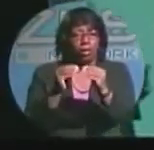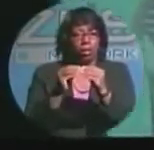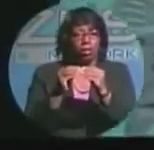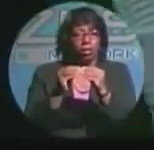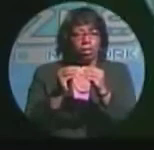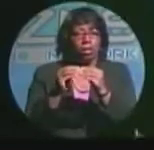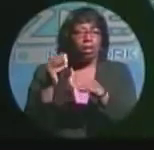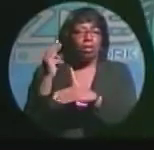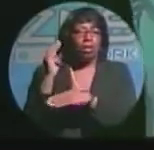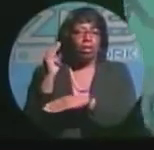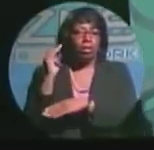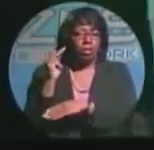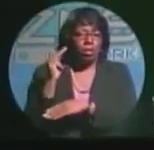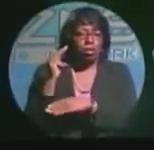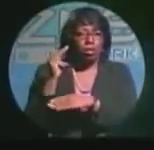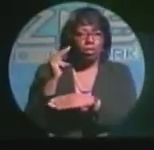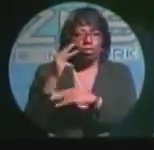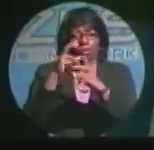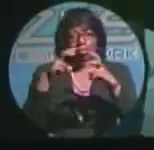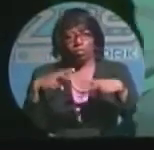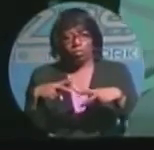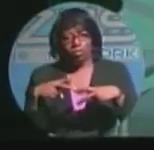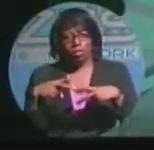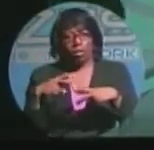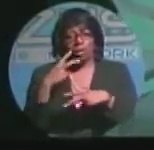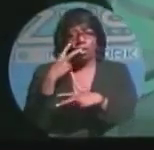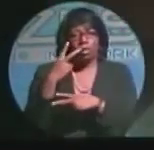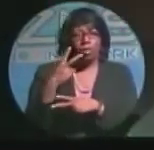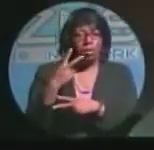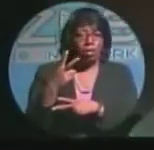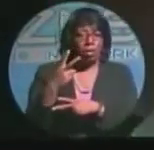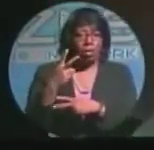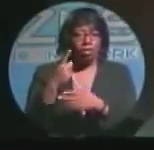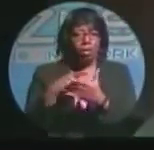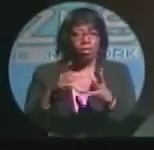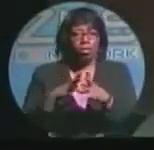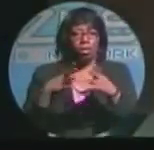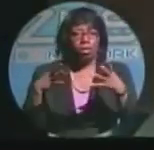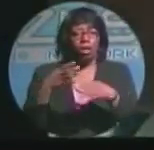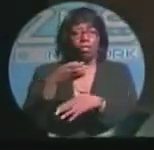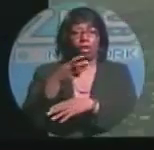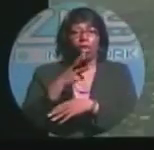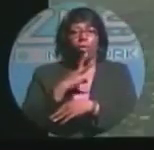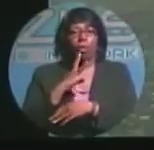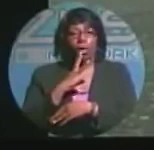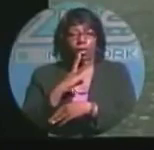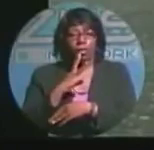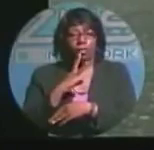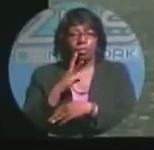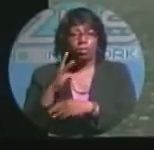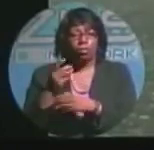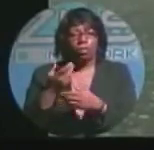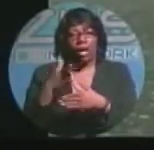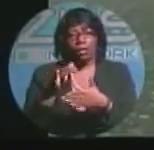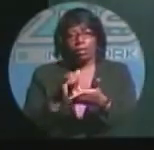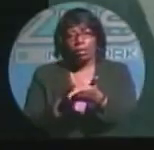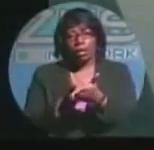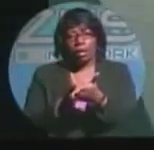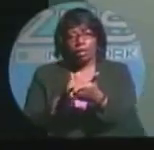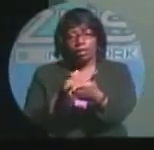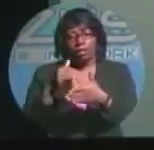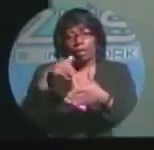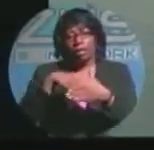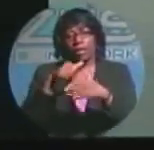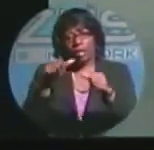another assessment. This included the search for vital commodity, an abundant supply of drinking water, followed by a return to the area leading